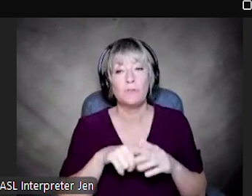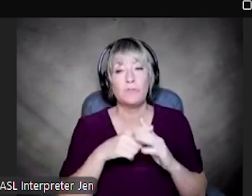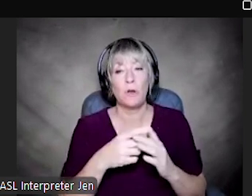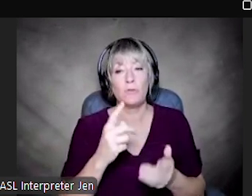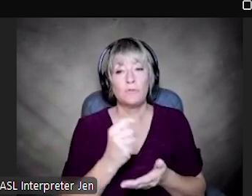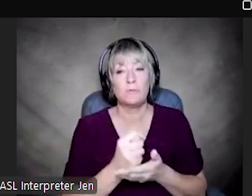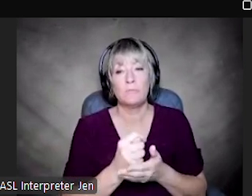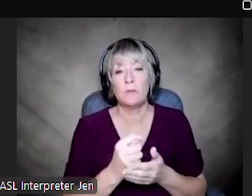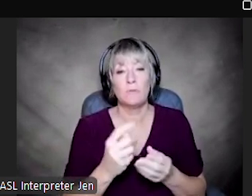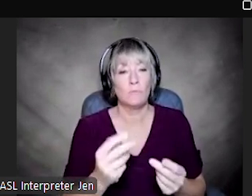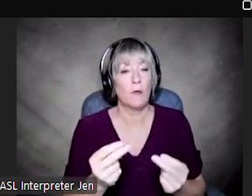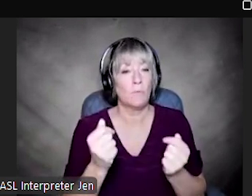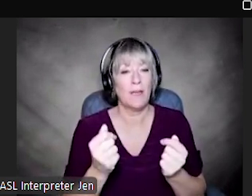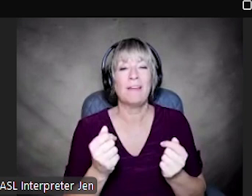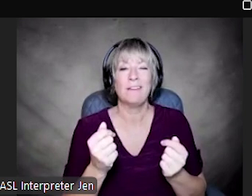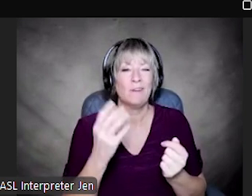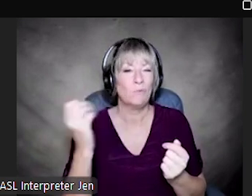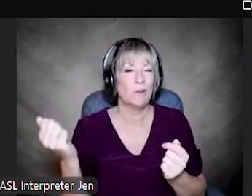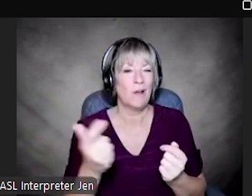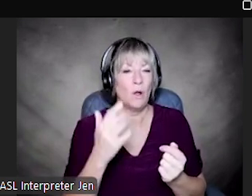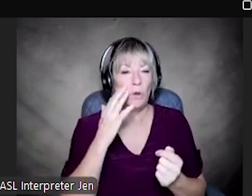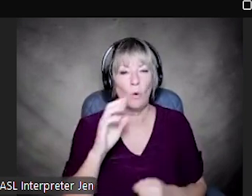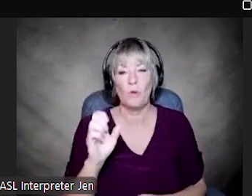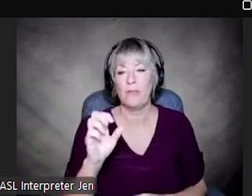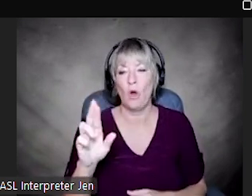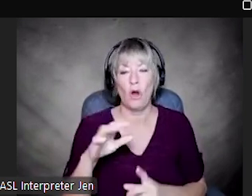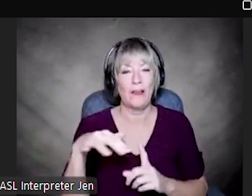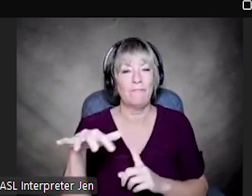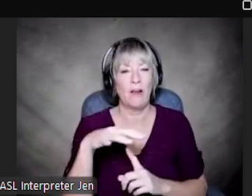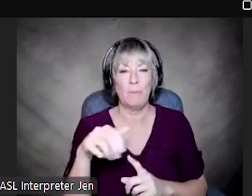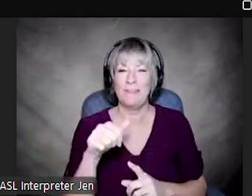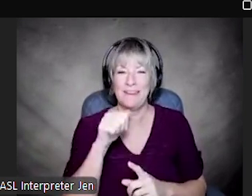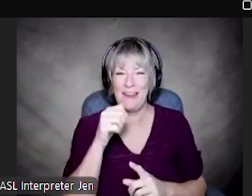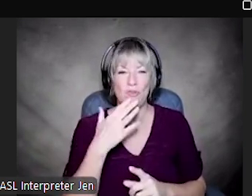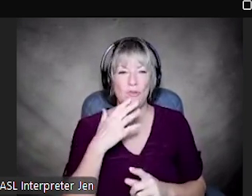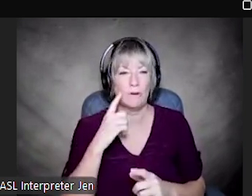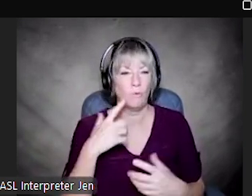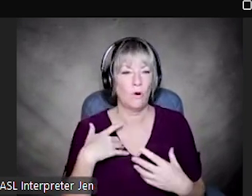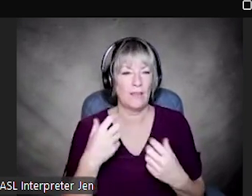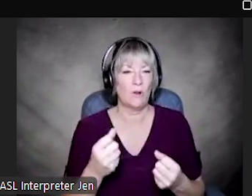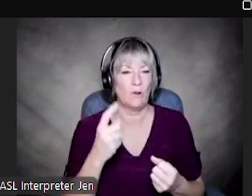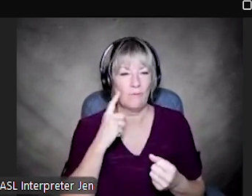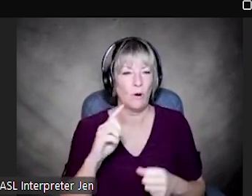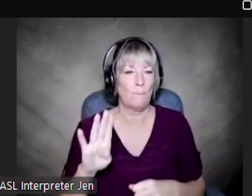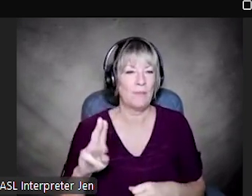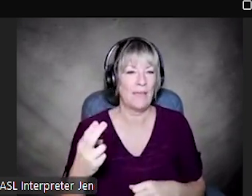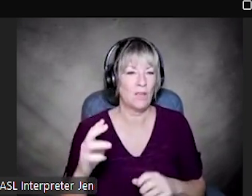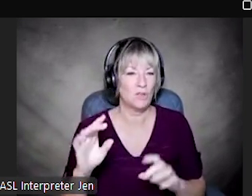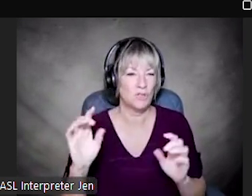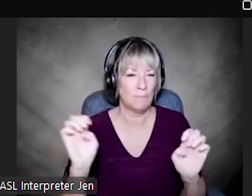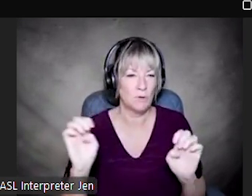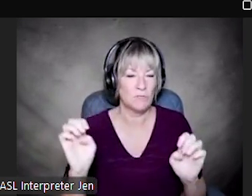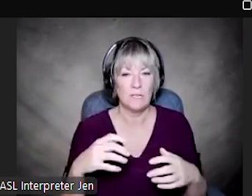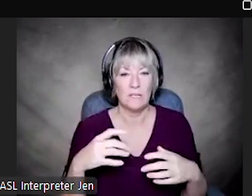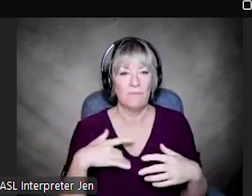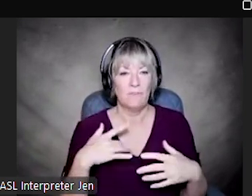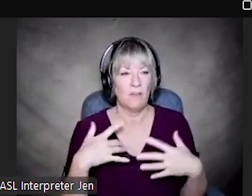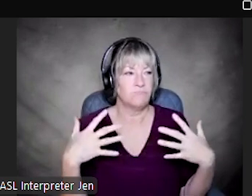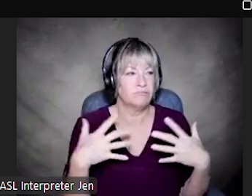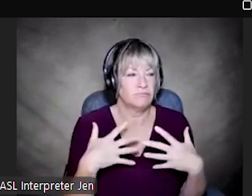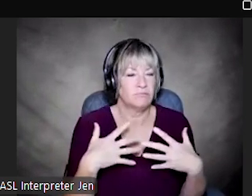away, we all agree that the ER environment's not really conducive to healing for behavioral health emergencies. It can be claustrophobic,